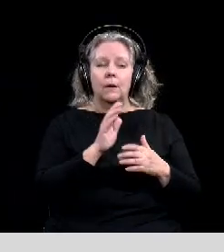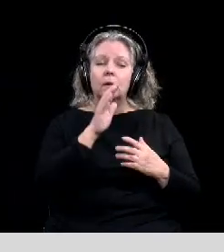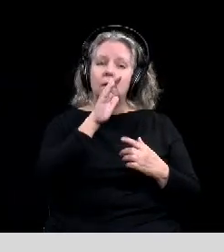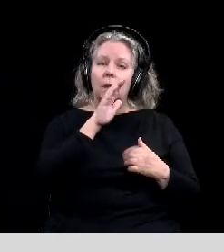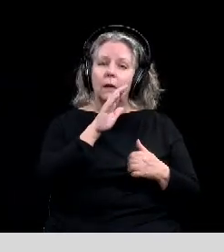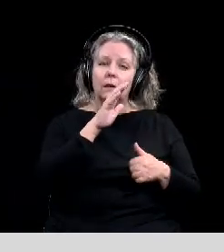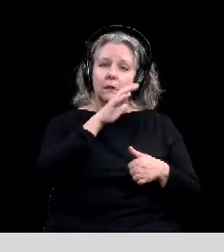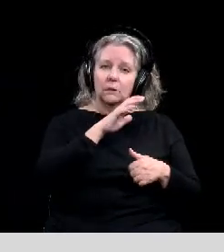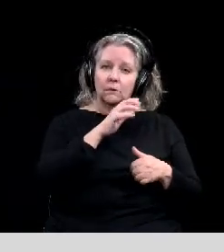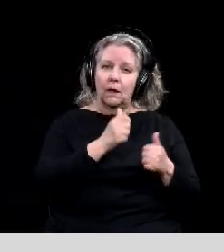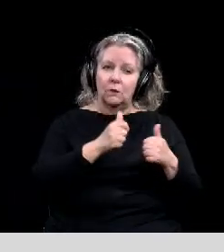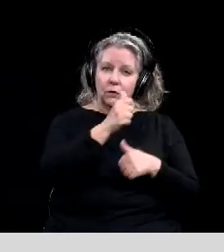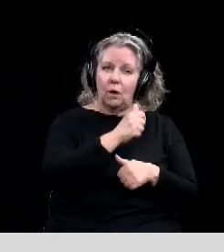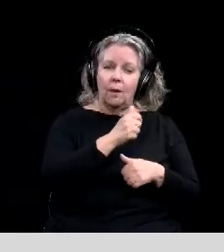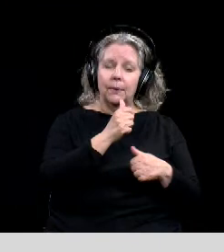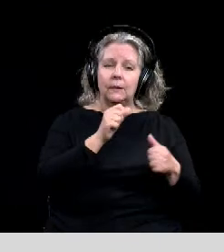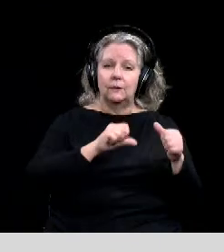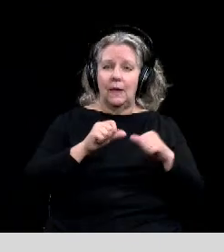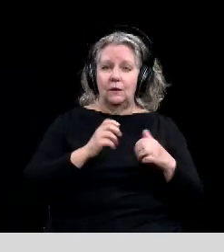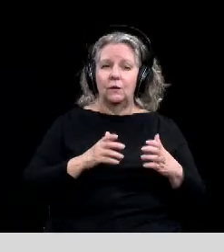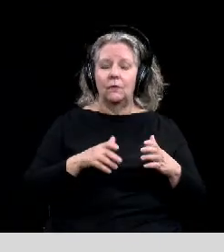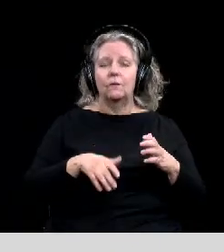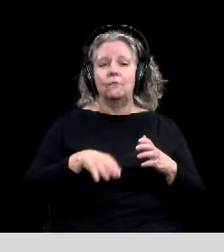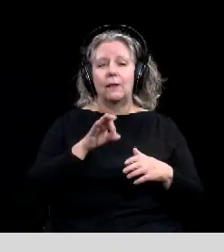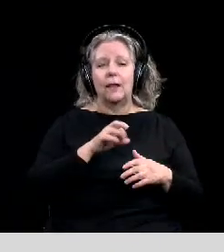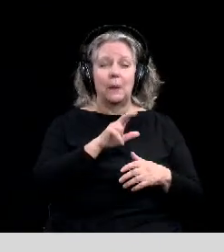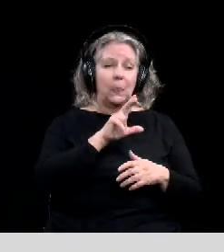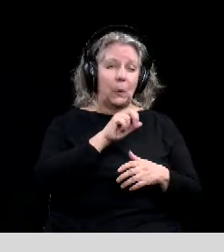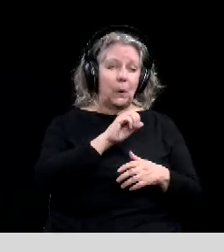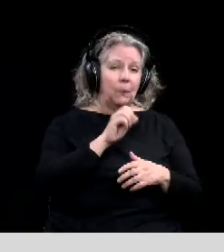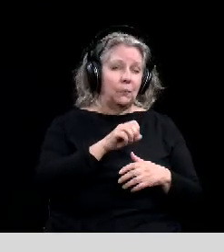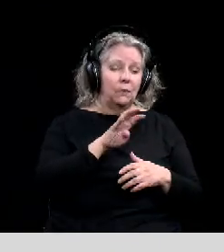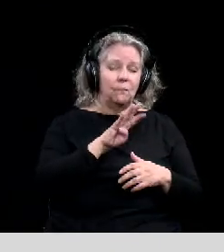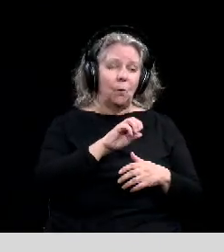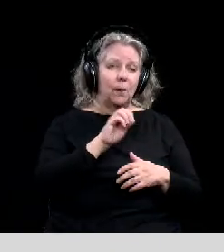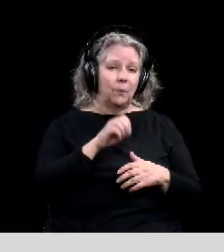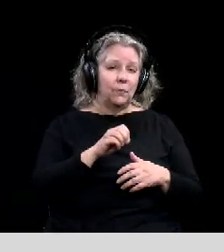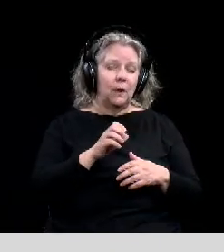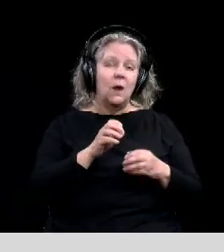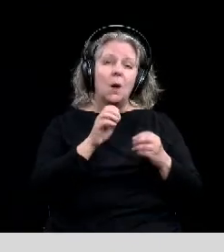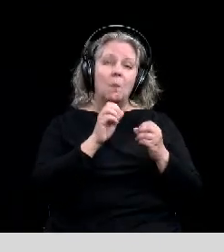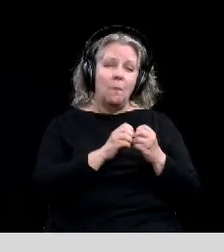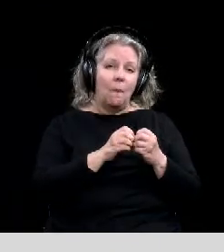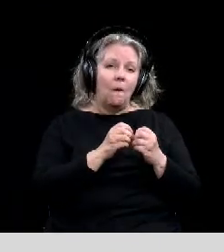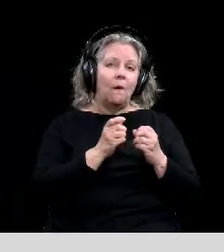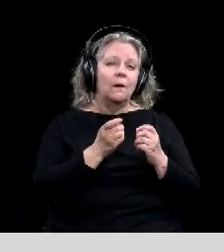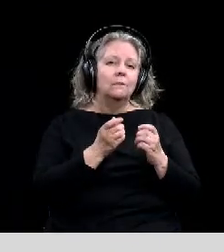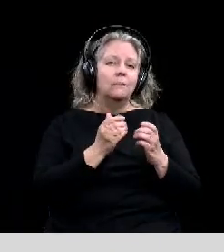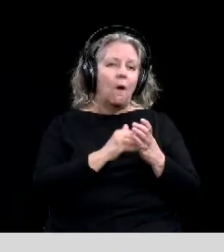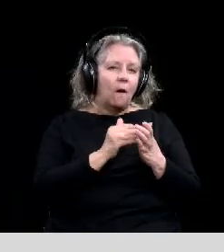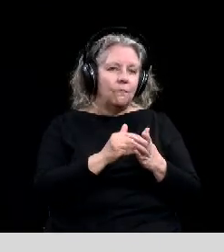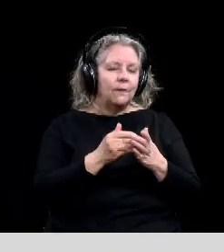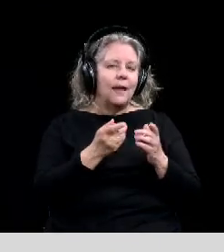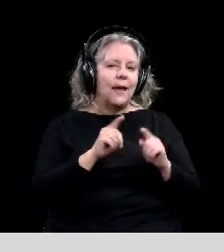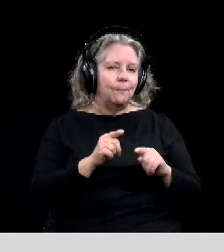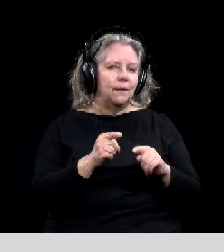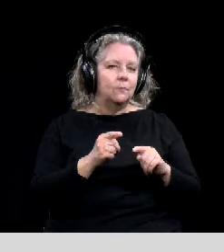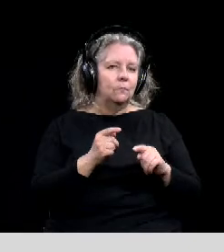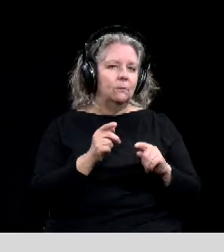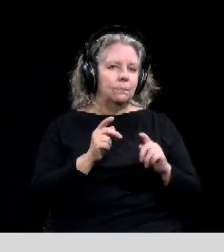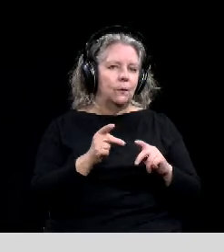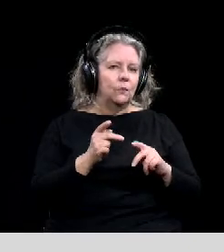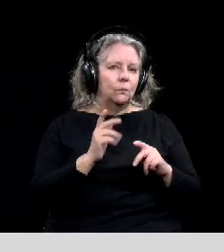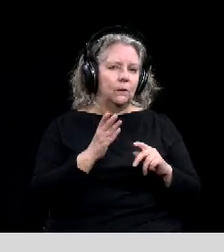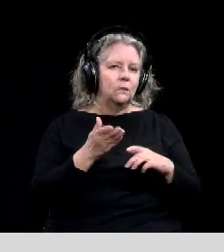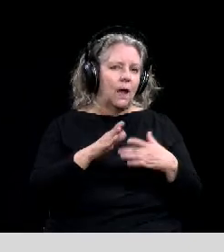that gave fatality rates that were even higher than that. But that's 30 to 40% more than